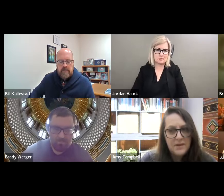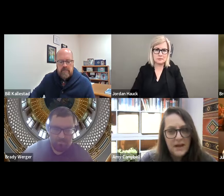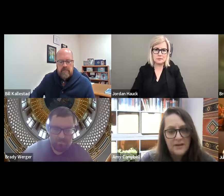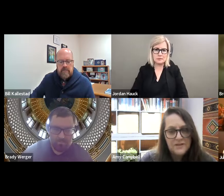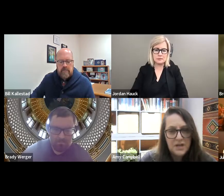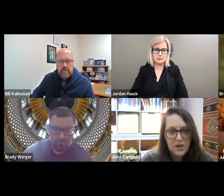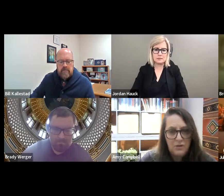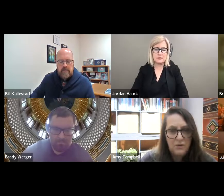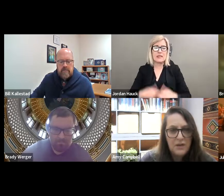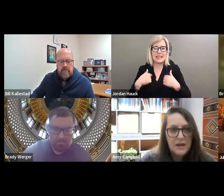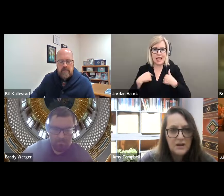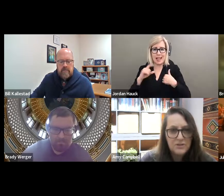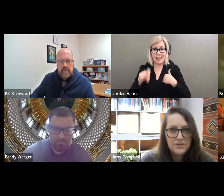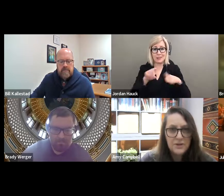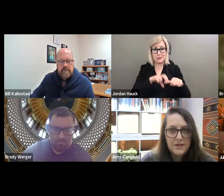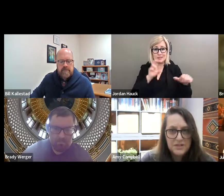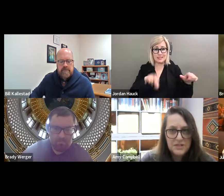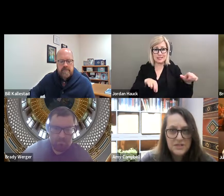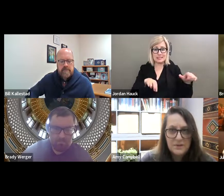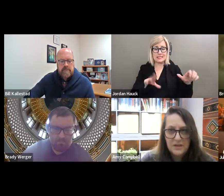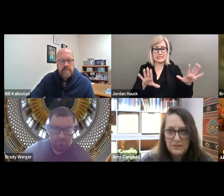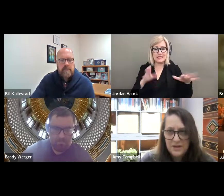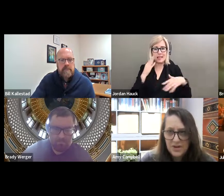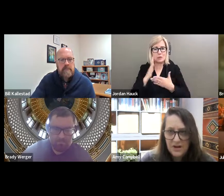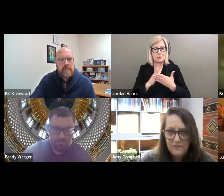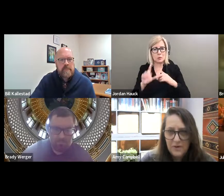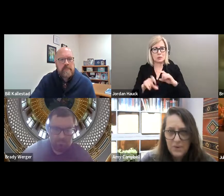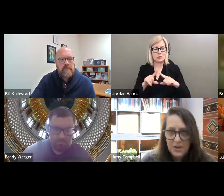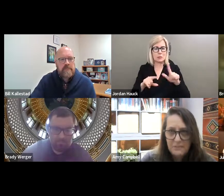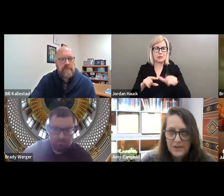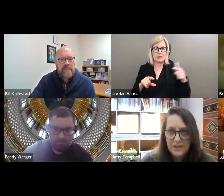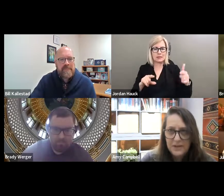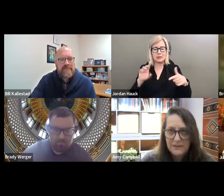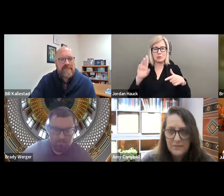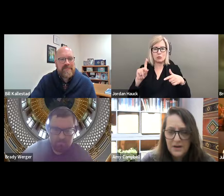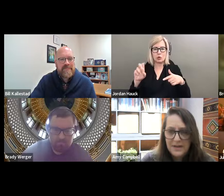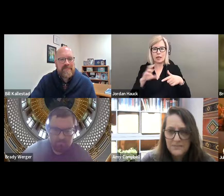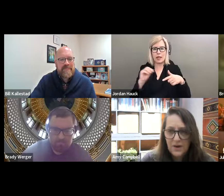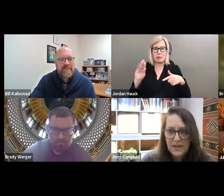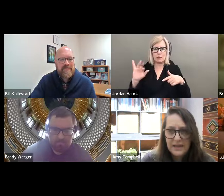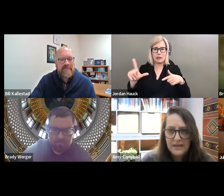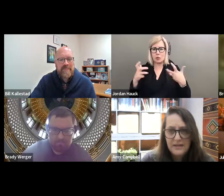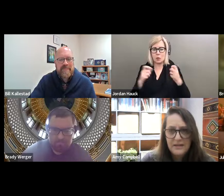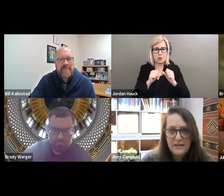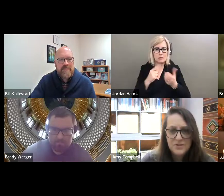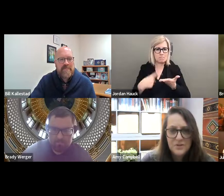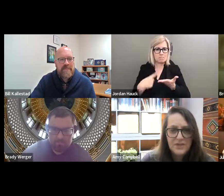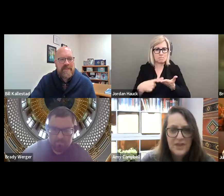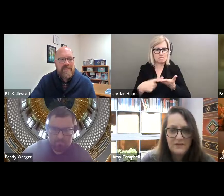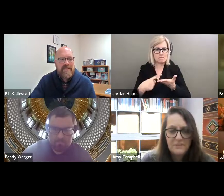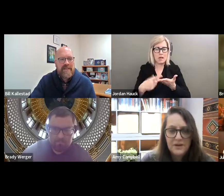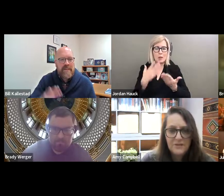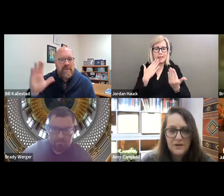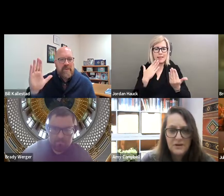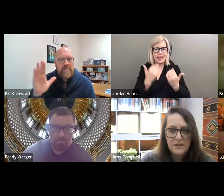I am going to have to go. I know there's still questions, so I'm going to turn it over to Brooke and Bill if you want to keep talking. I just want to